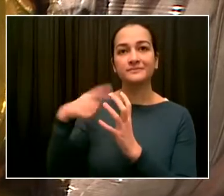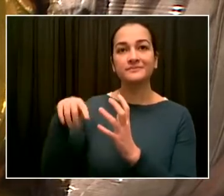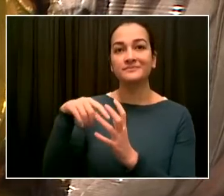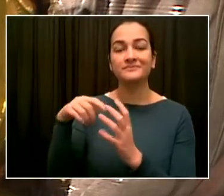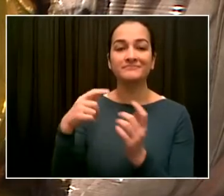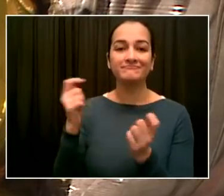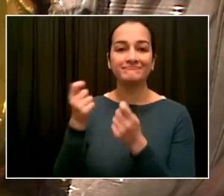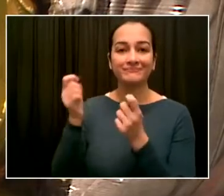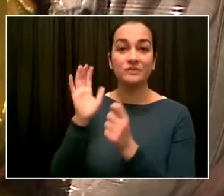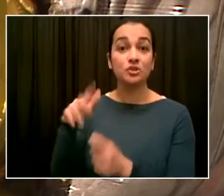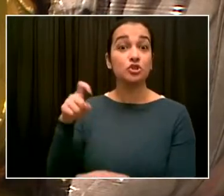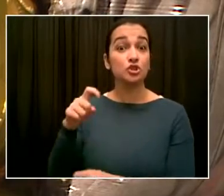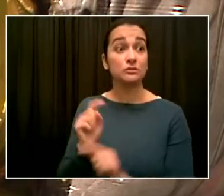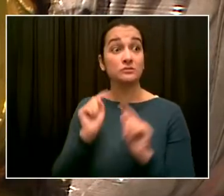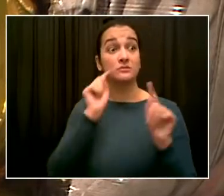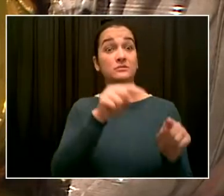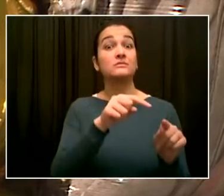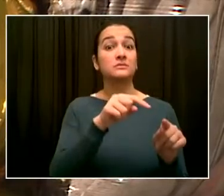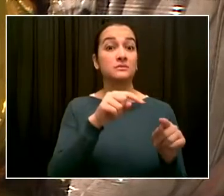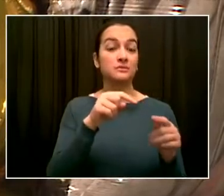kids and my wife. And,